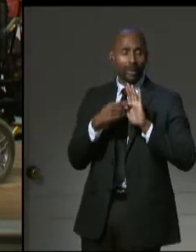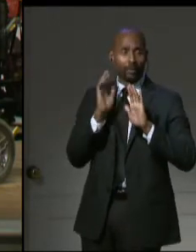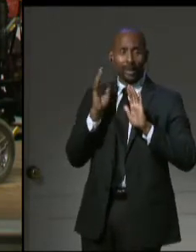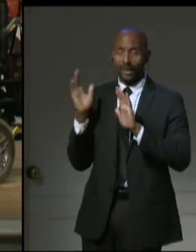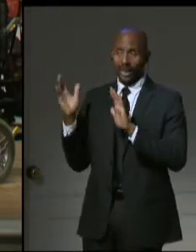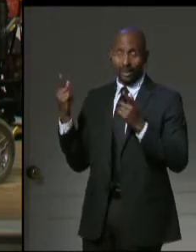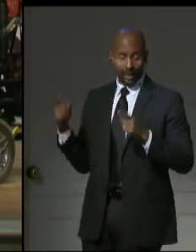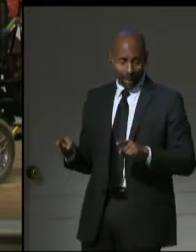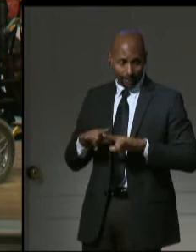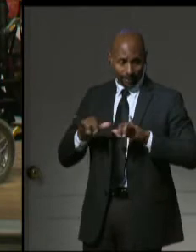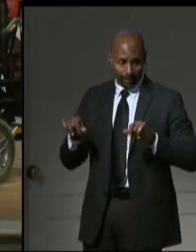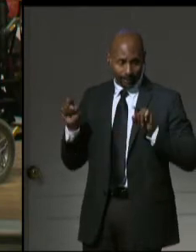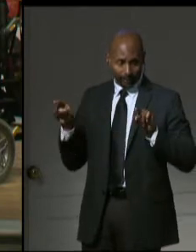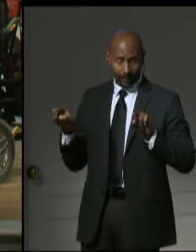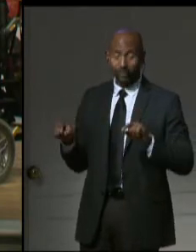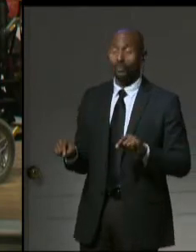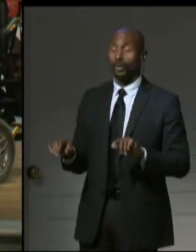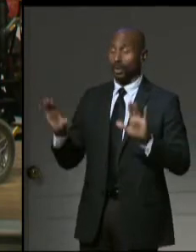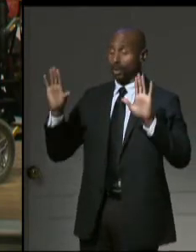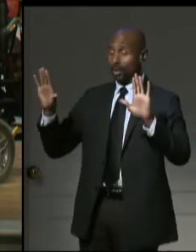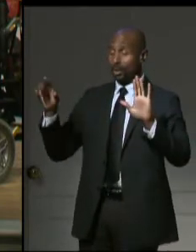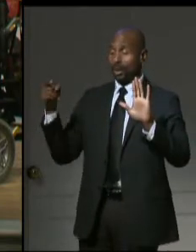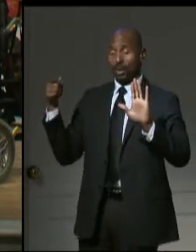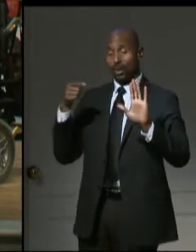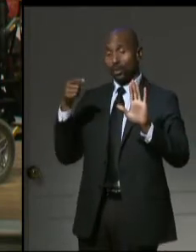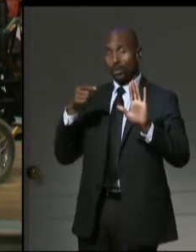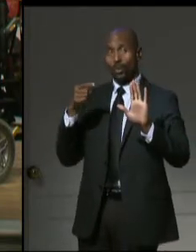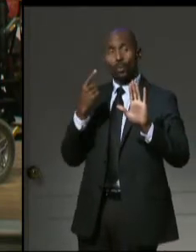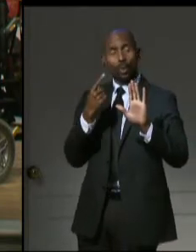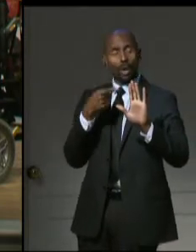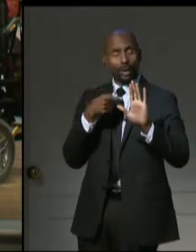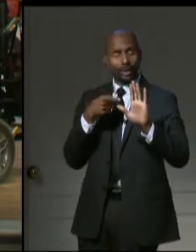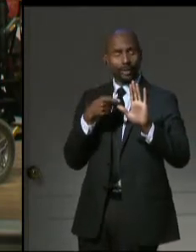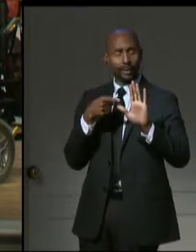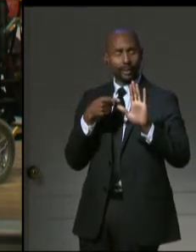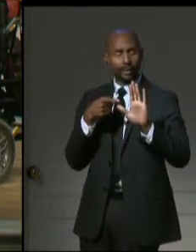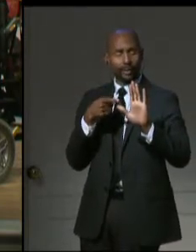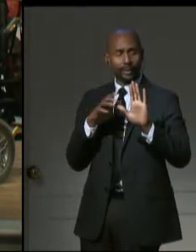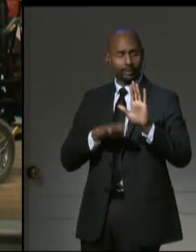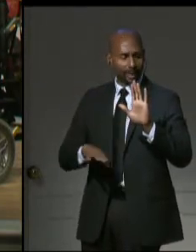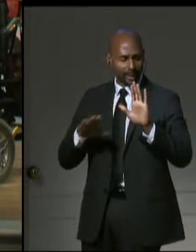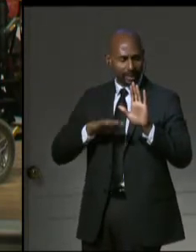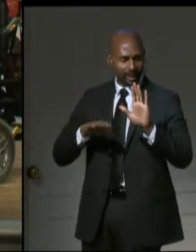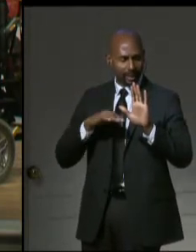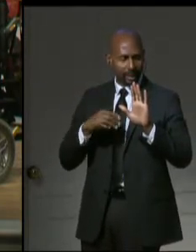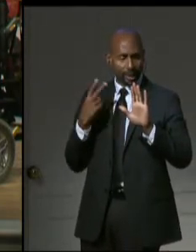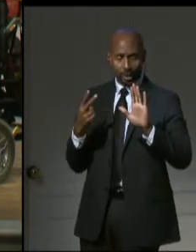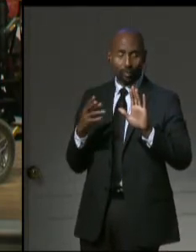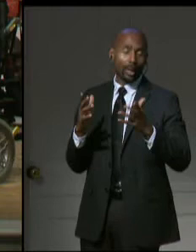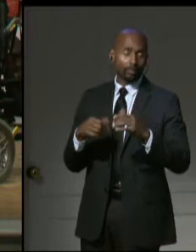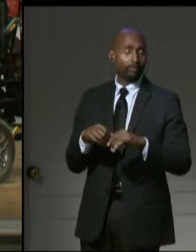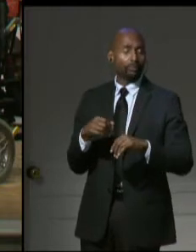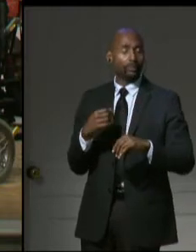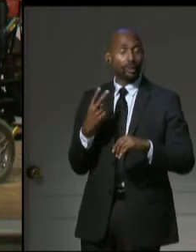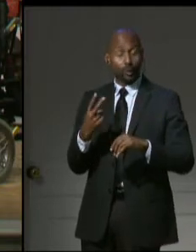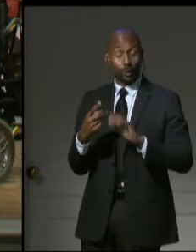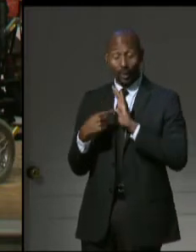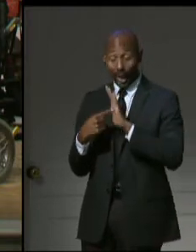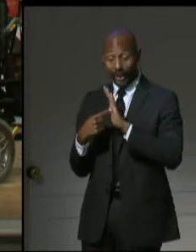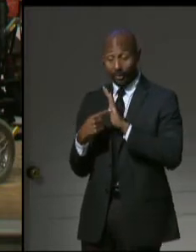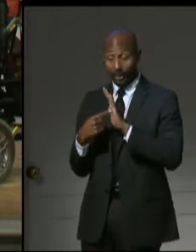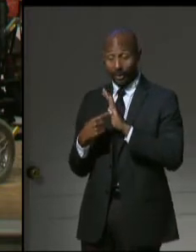presentations. And then one was, it was basically two exhibitions on one